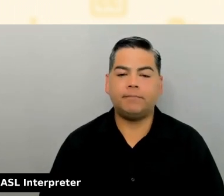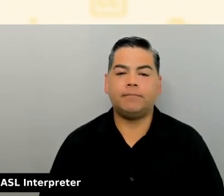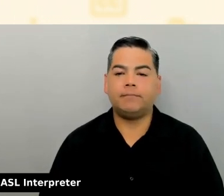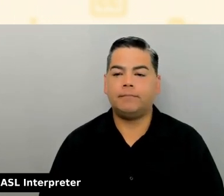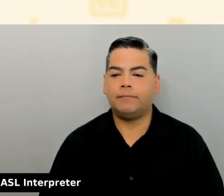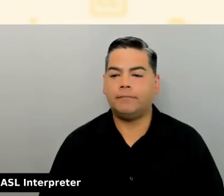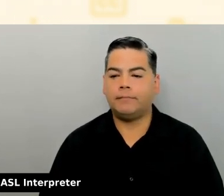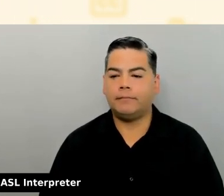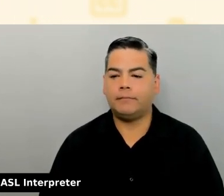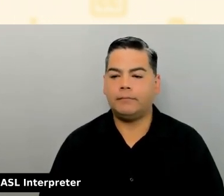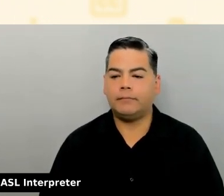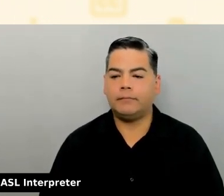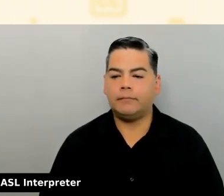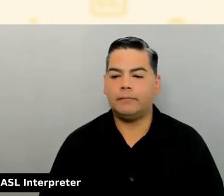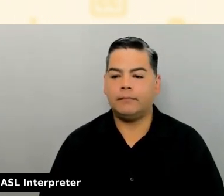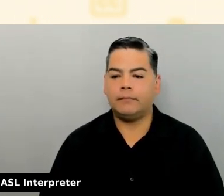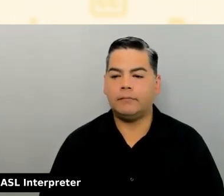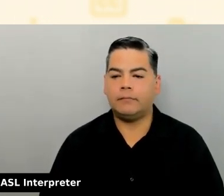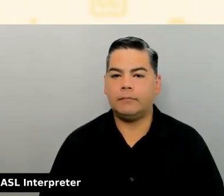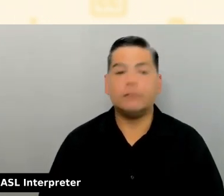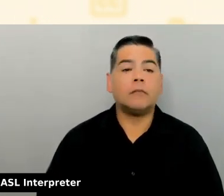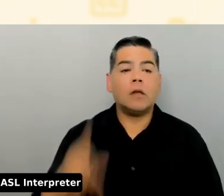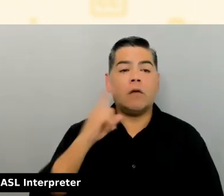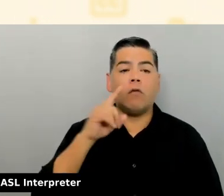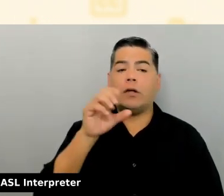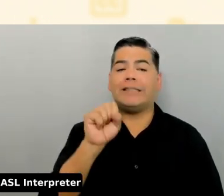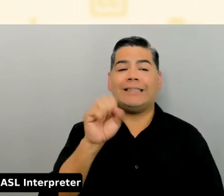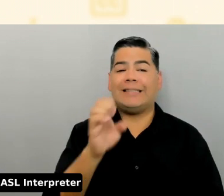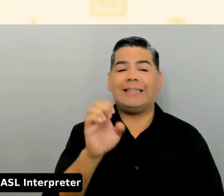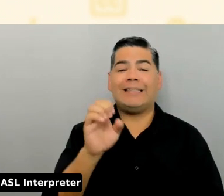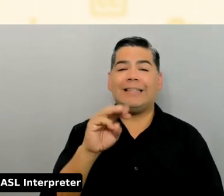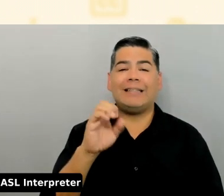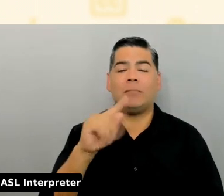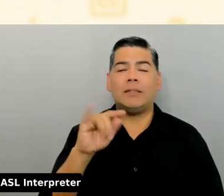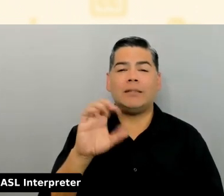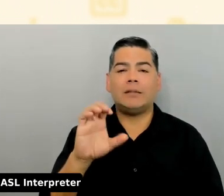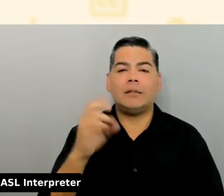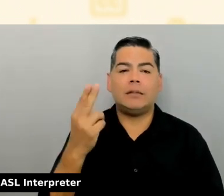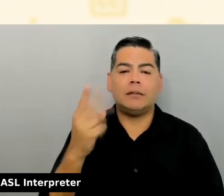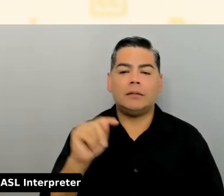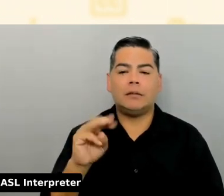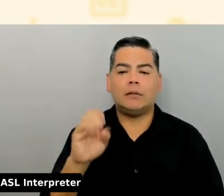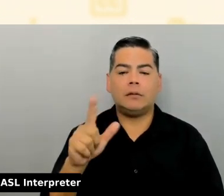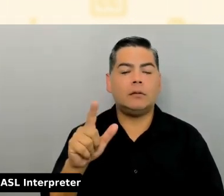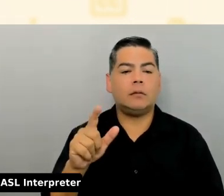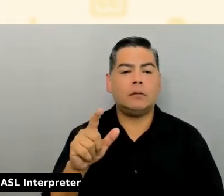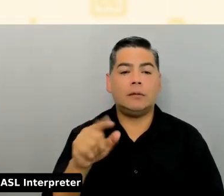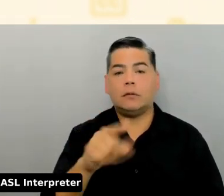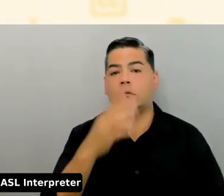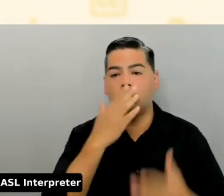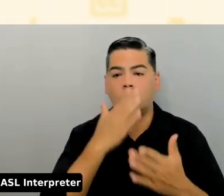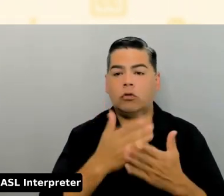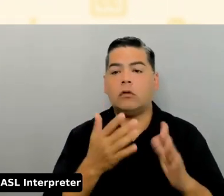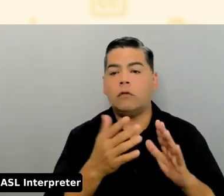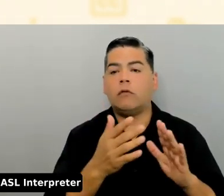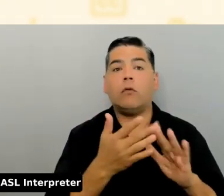For semantic HTML, this is really important, even in the web and in email. Semantic